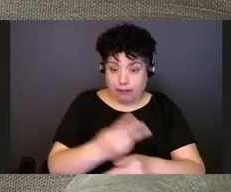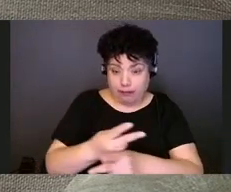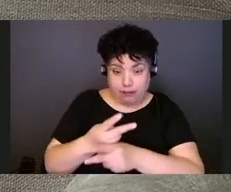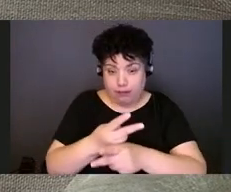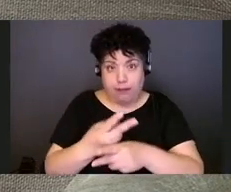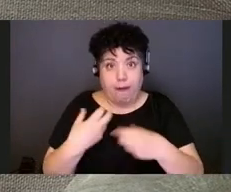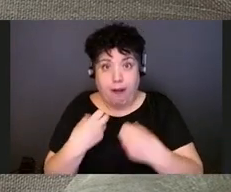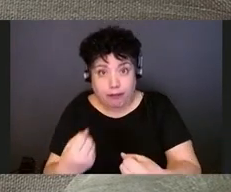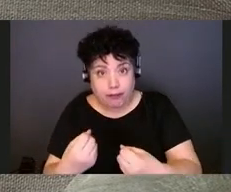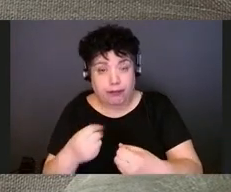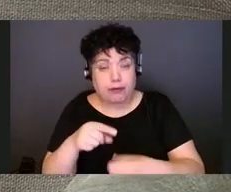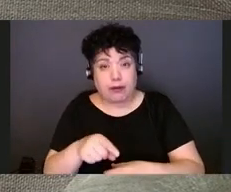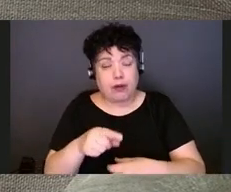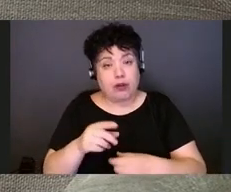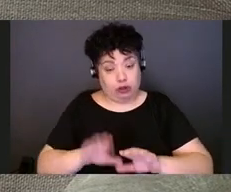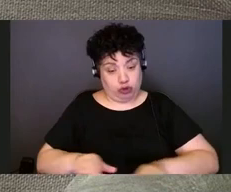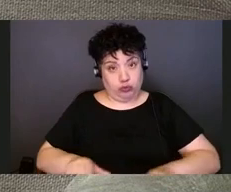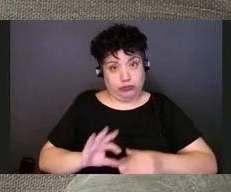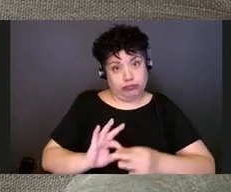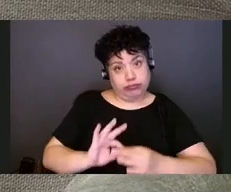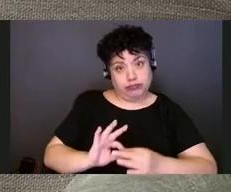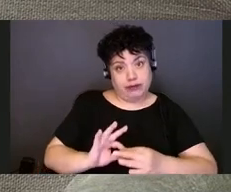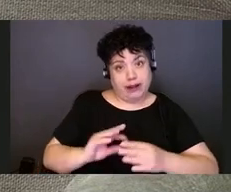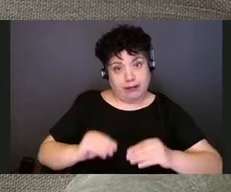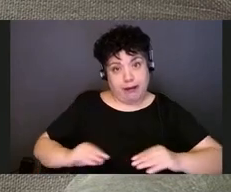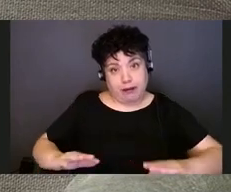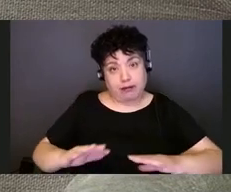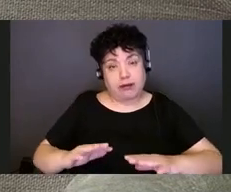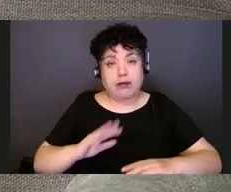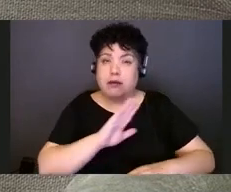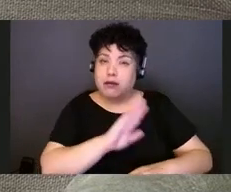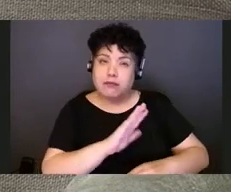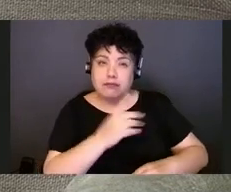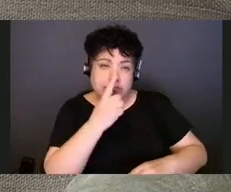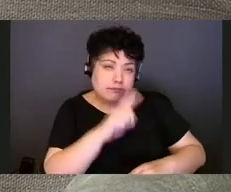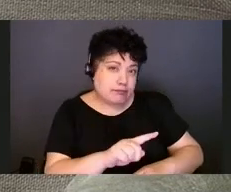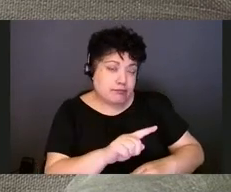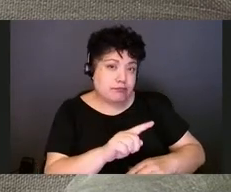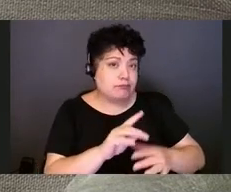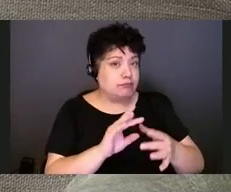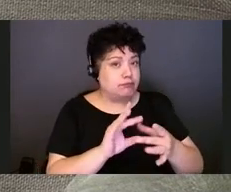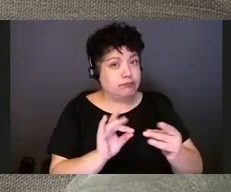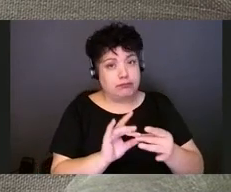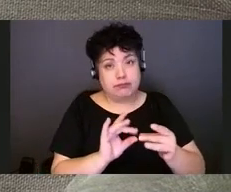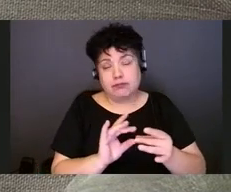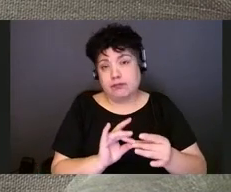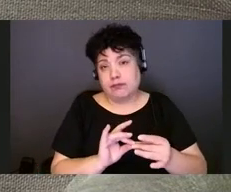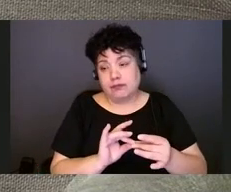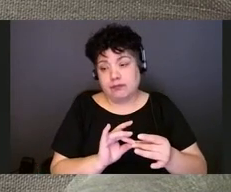land. And so I'm wondering if you want to speak a little bit about